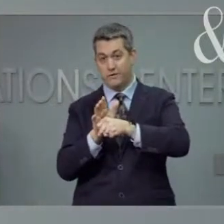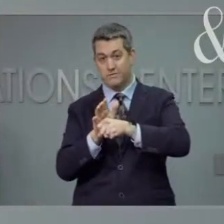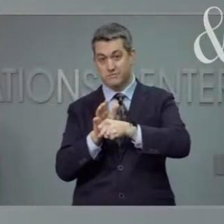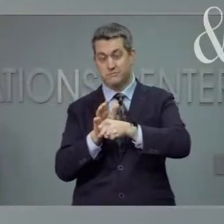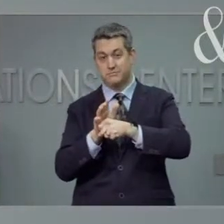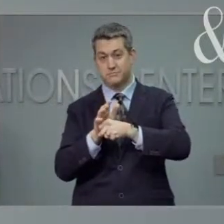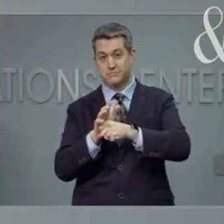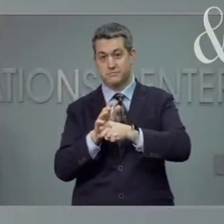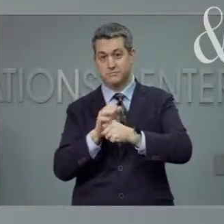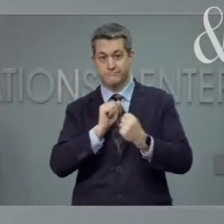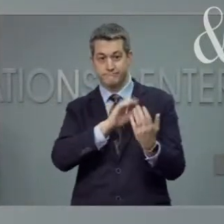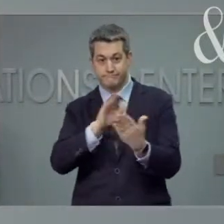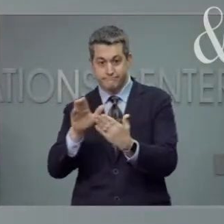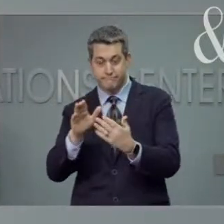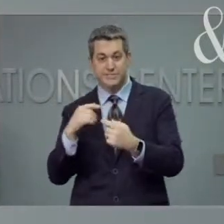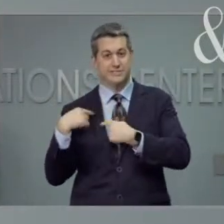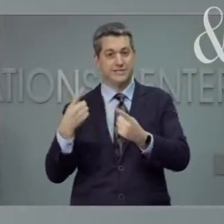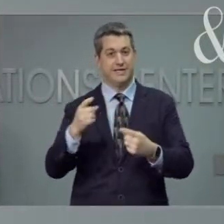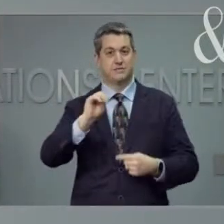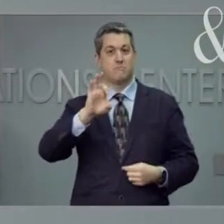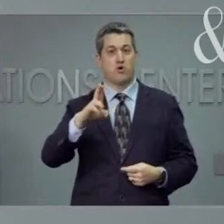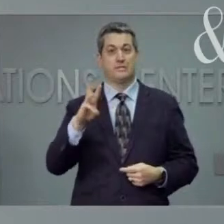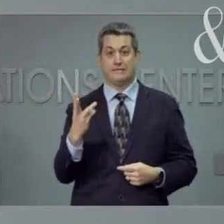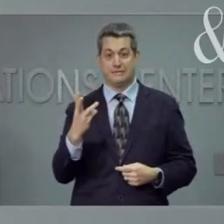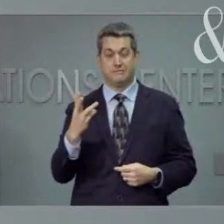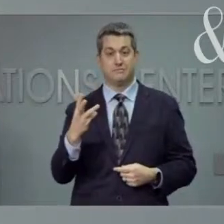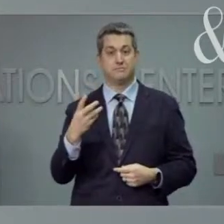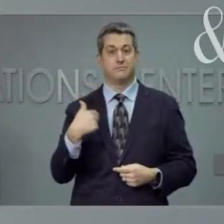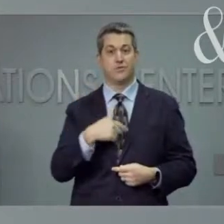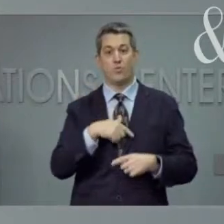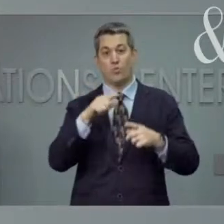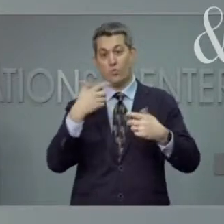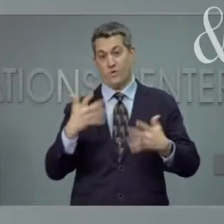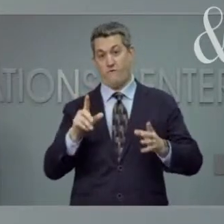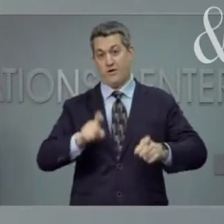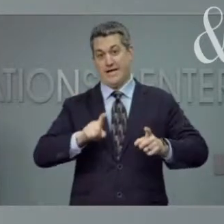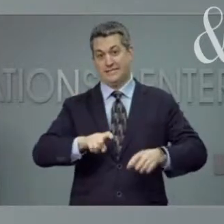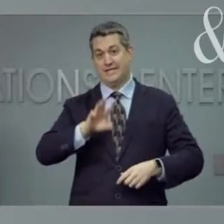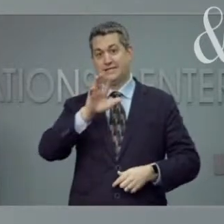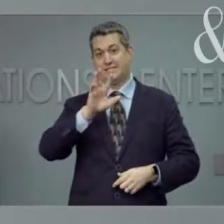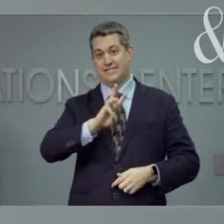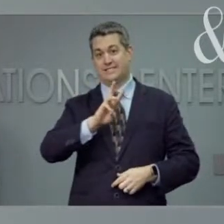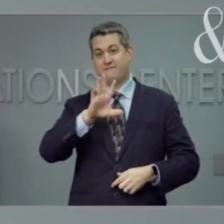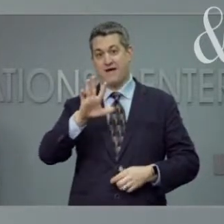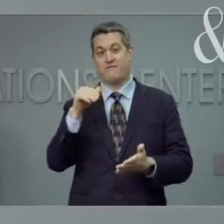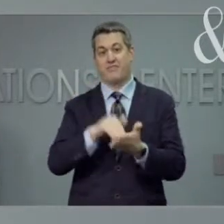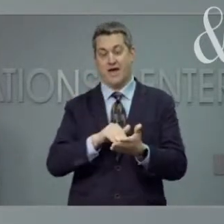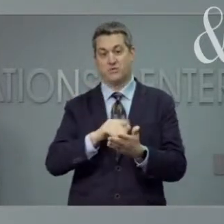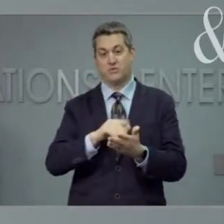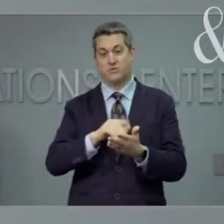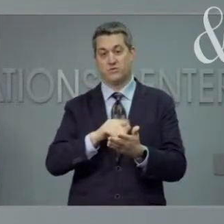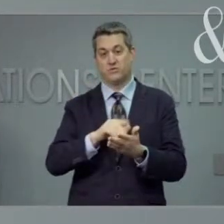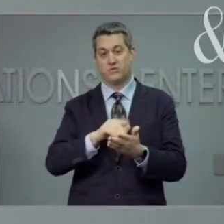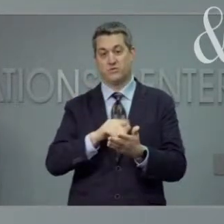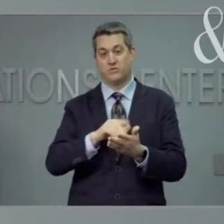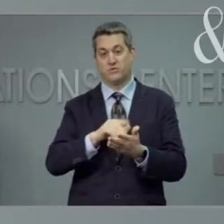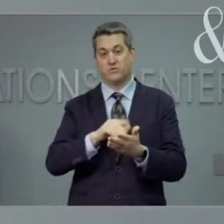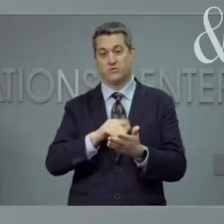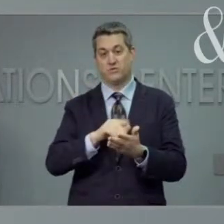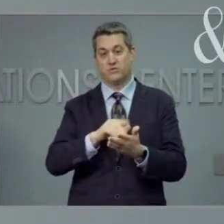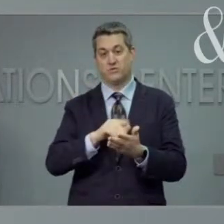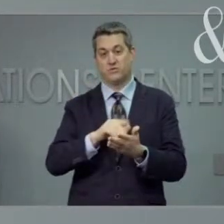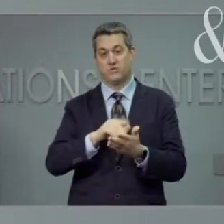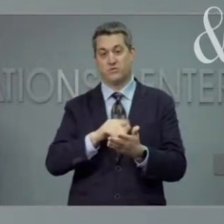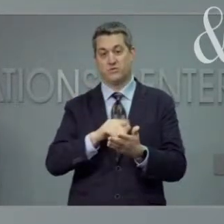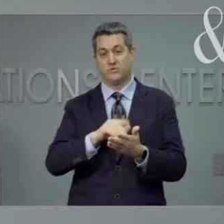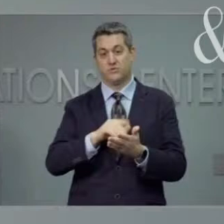the 6th of March, basically testing almost 55,000 citizens and delivering over 7